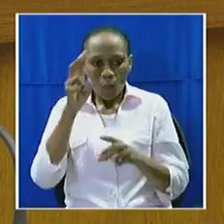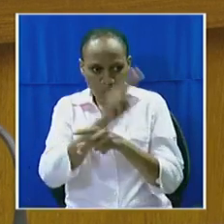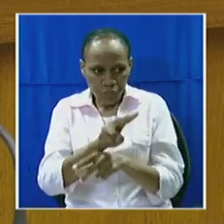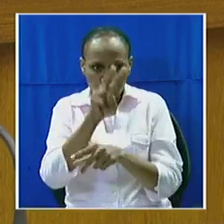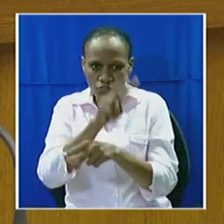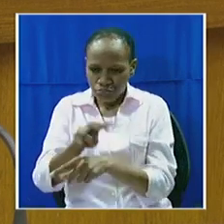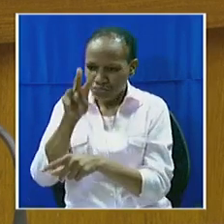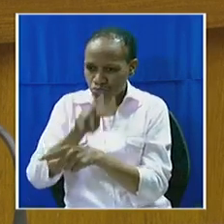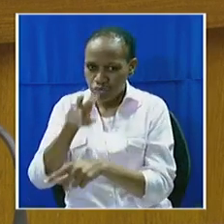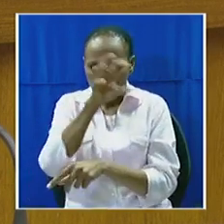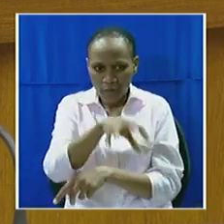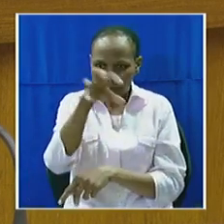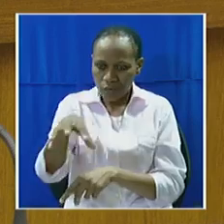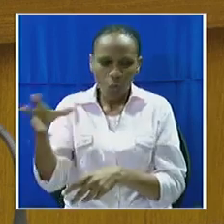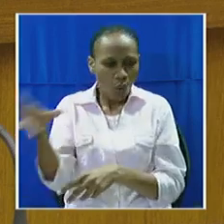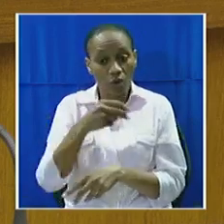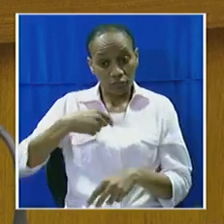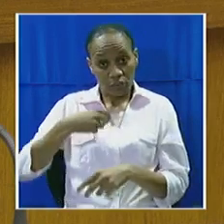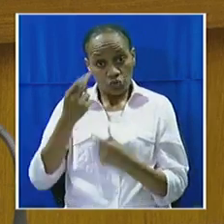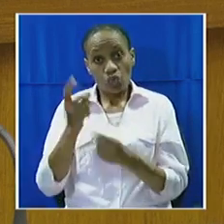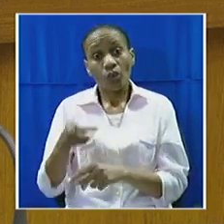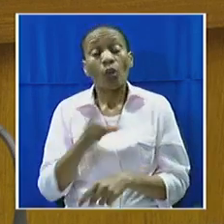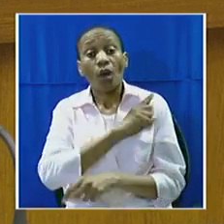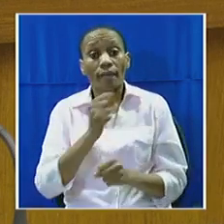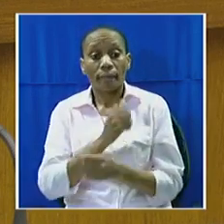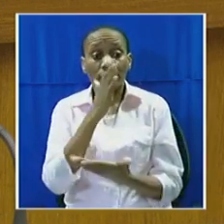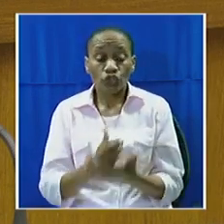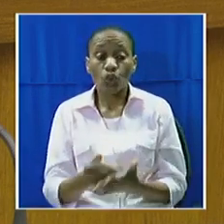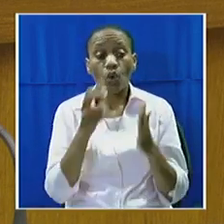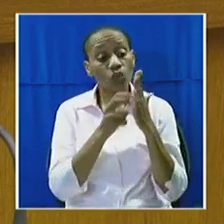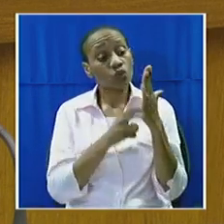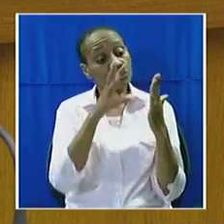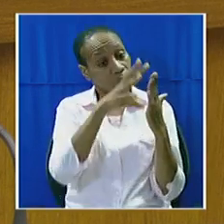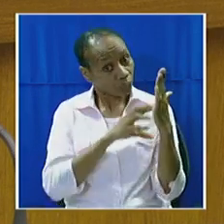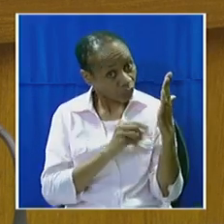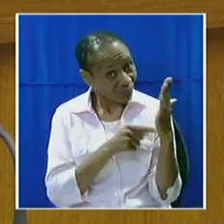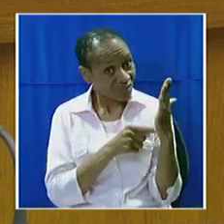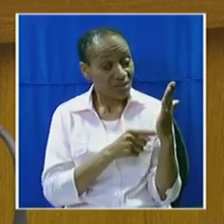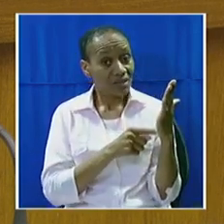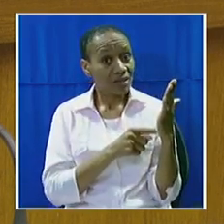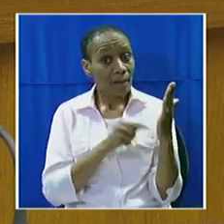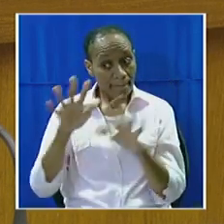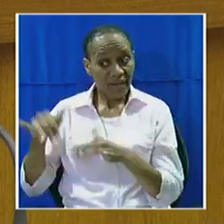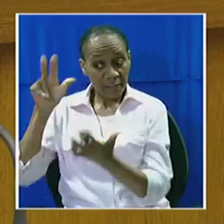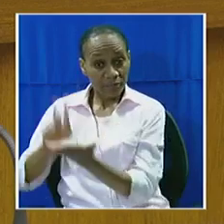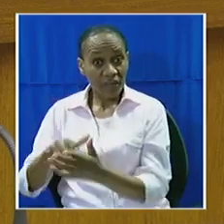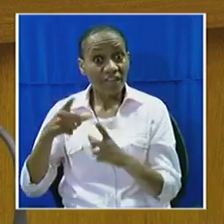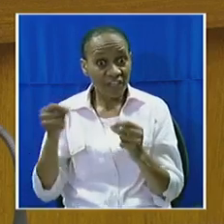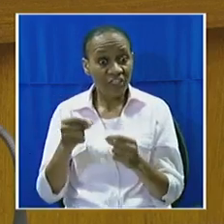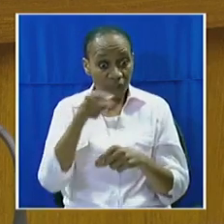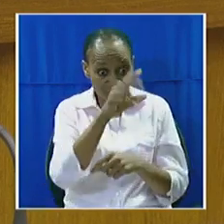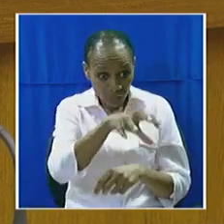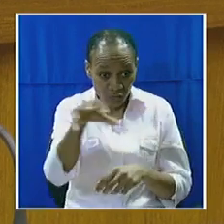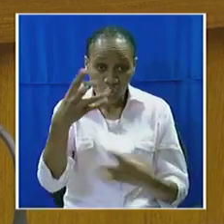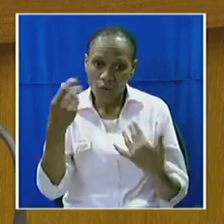visits across the country to ensure that the protocols that have been developed and tabled in this House are indeed